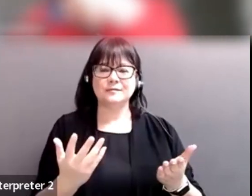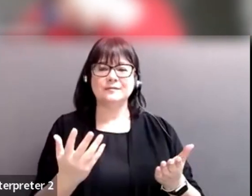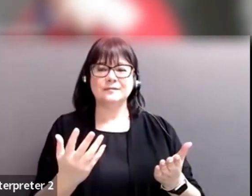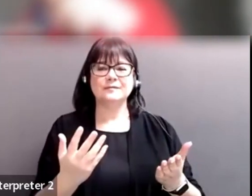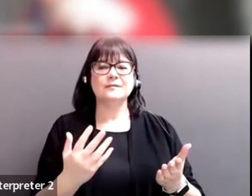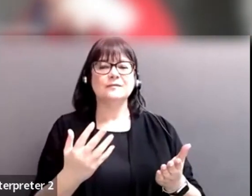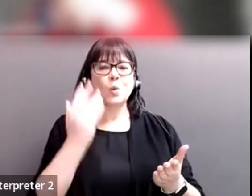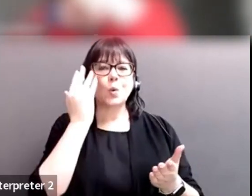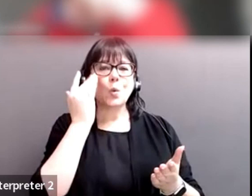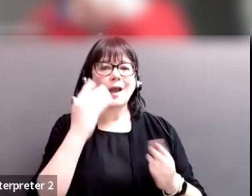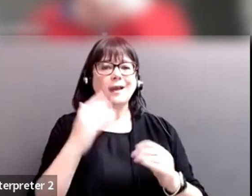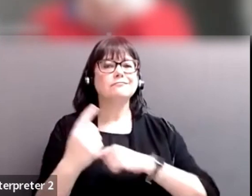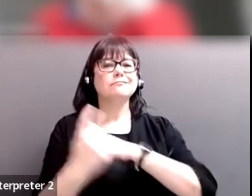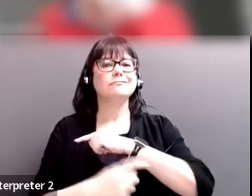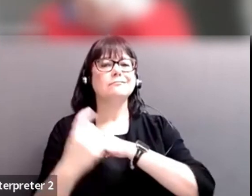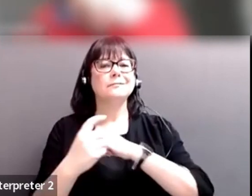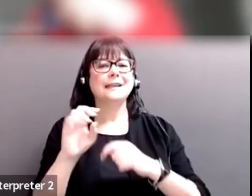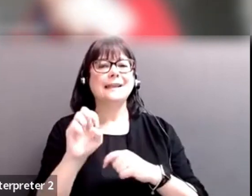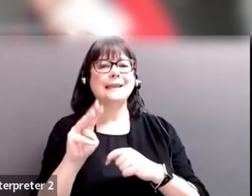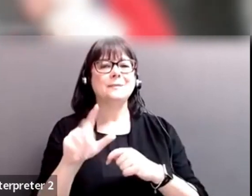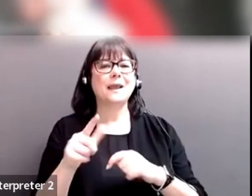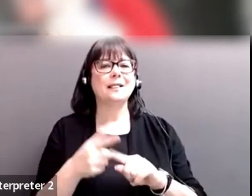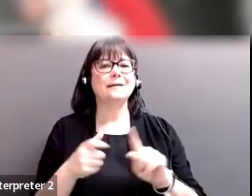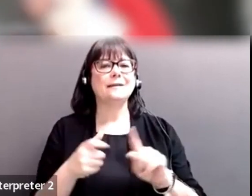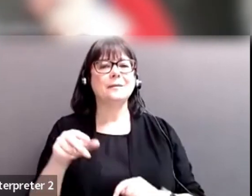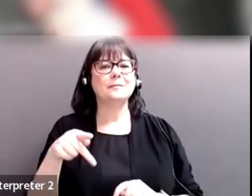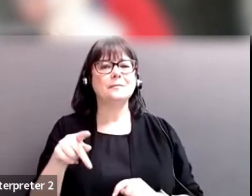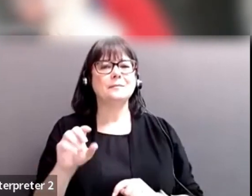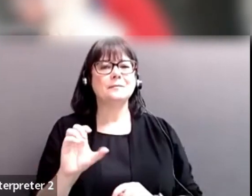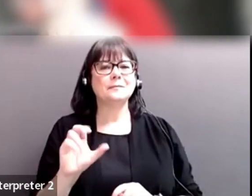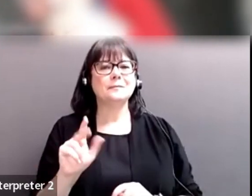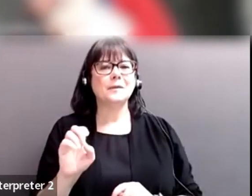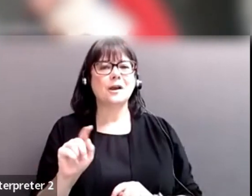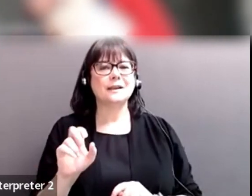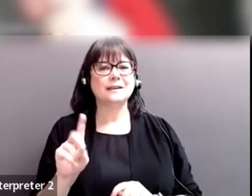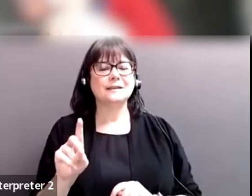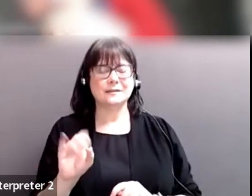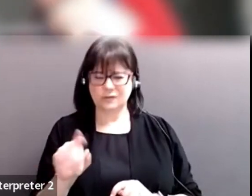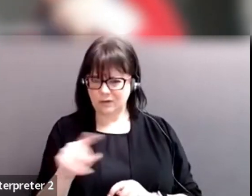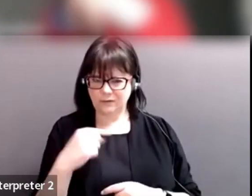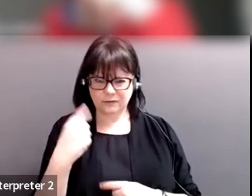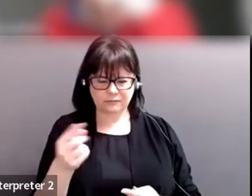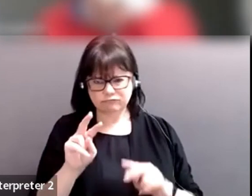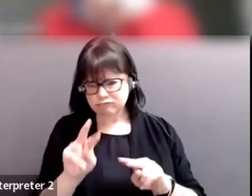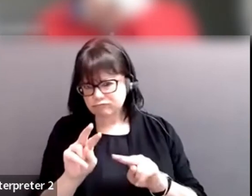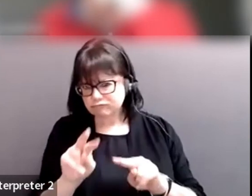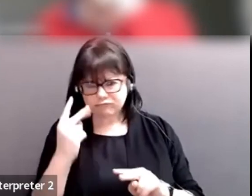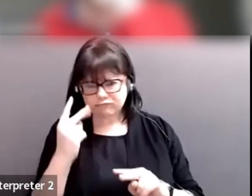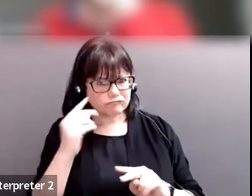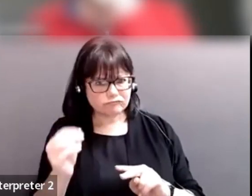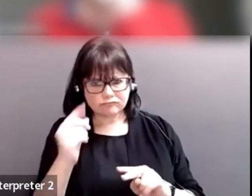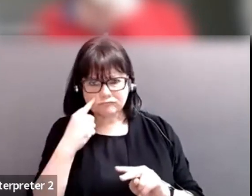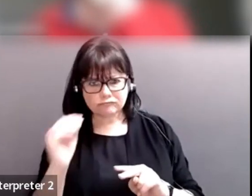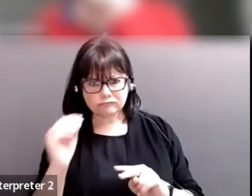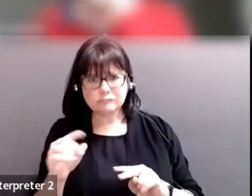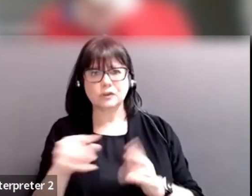pocketed system. So make sure that if you haven't heard anything and you think, "Hey, like where's pocketed at?"